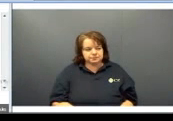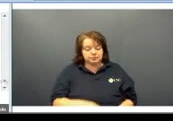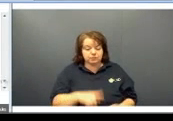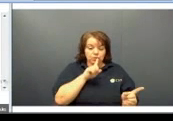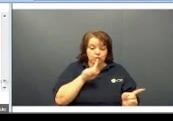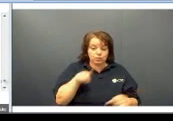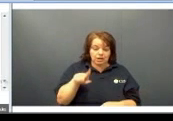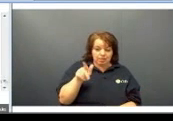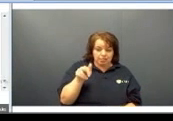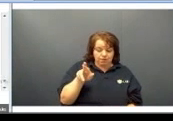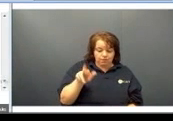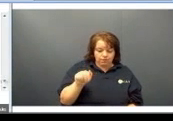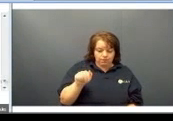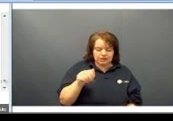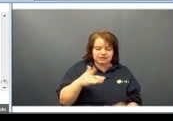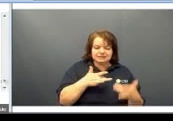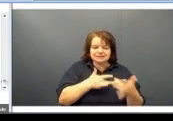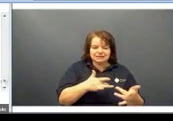them?